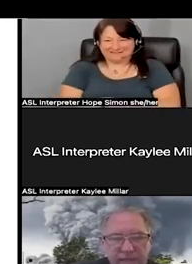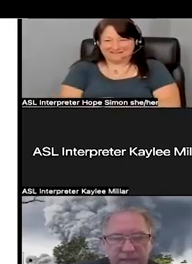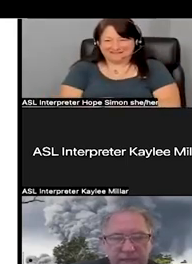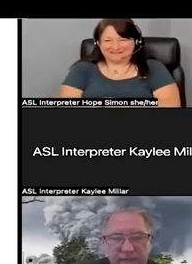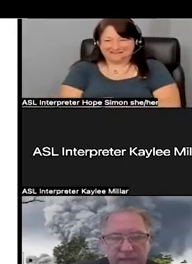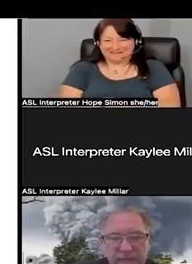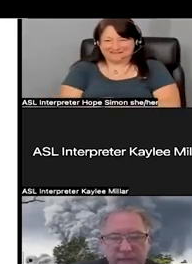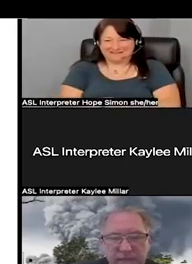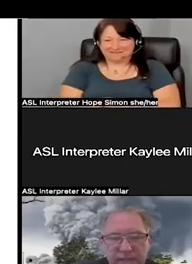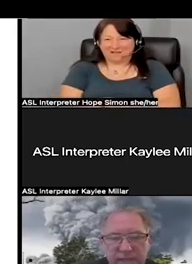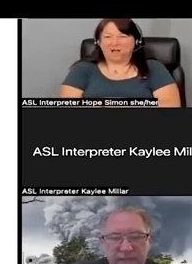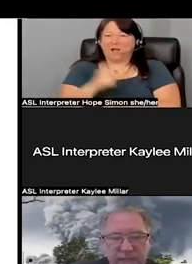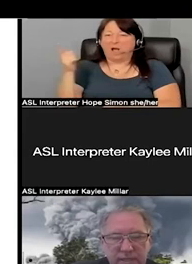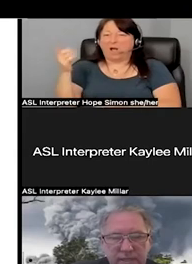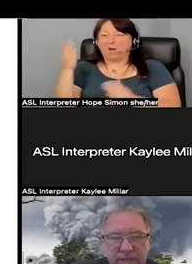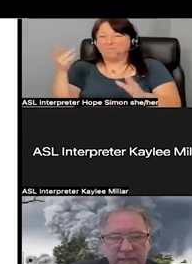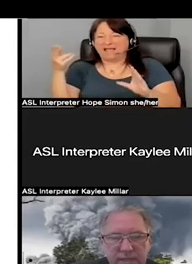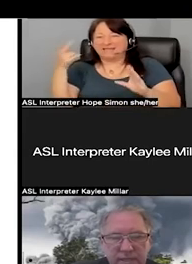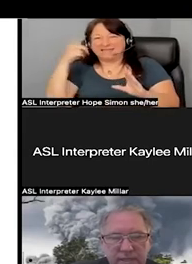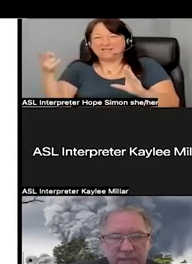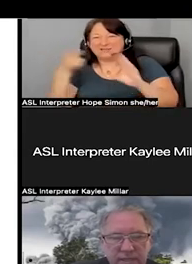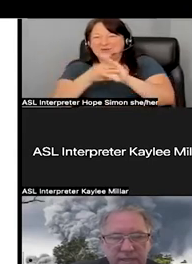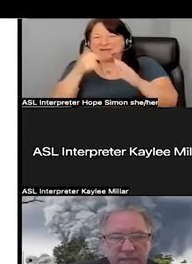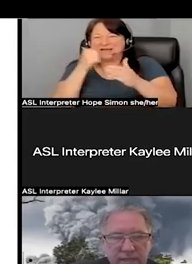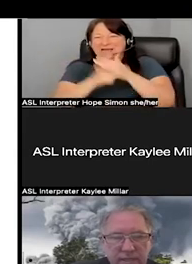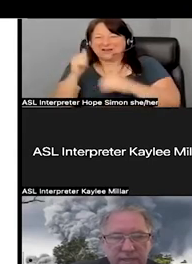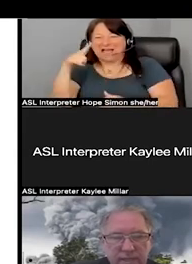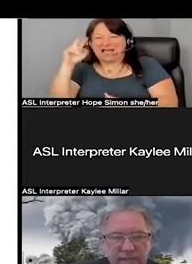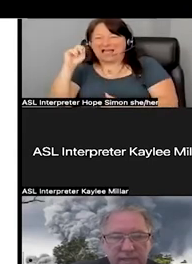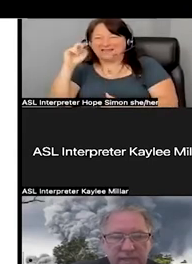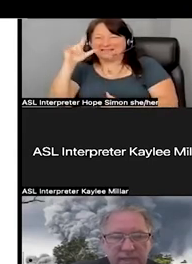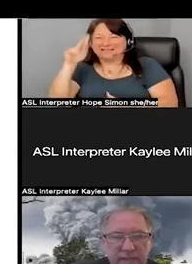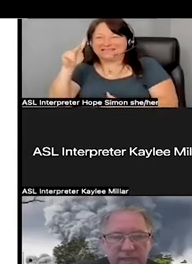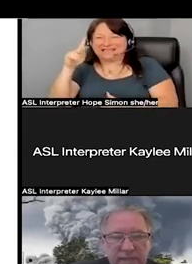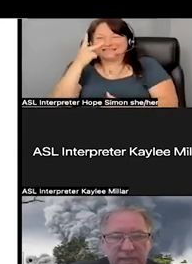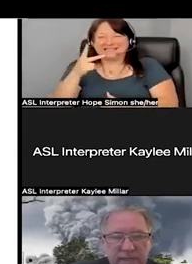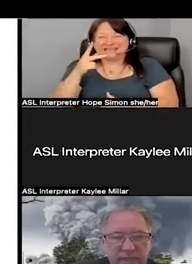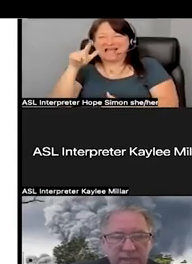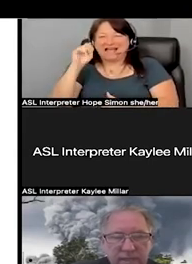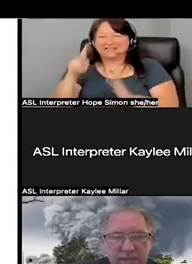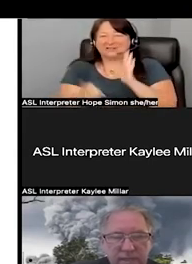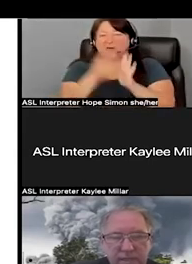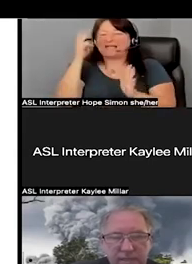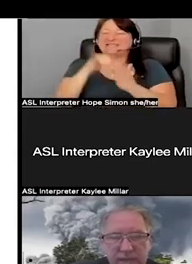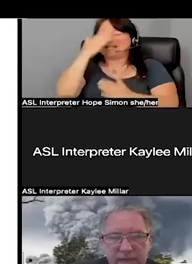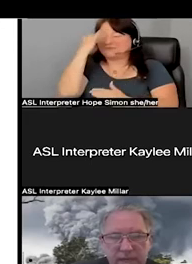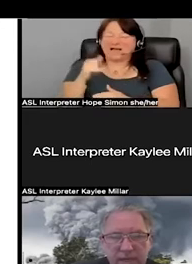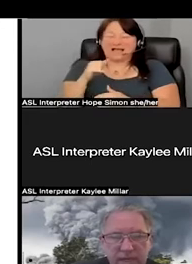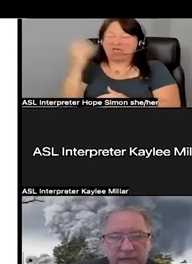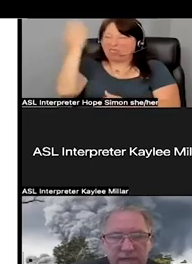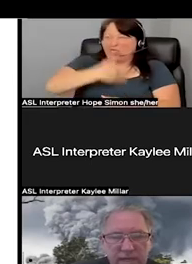Oh, I wonder if you've joined with Alan's link, and that's why I'm seeing Alan twice. And that's why I didn't see that you were